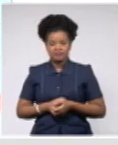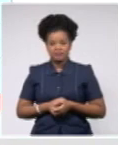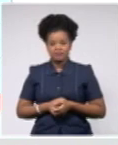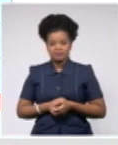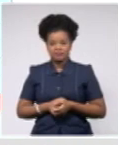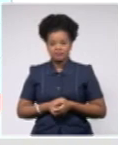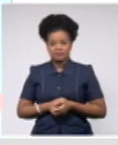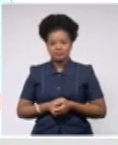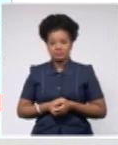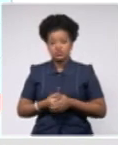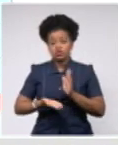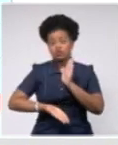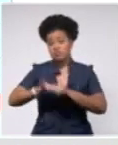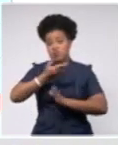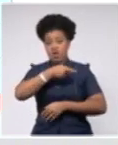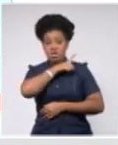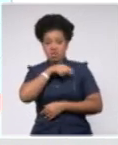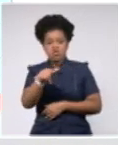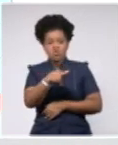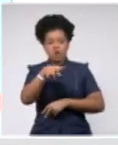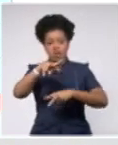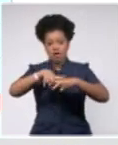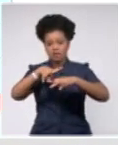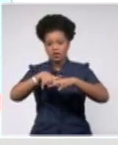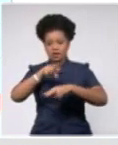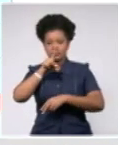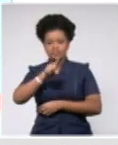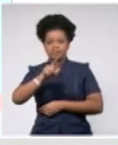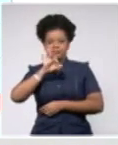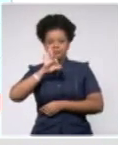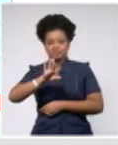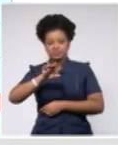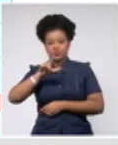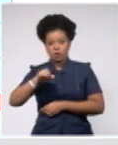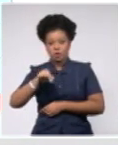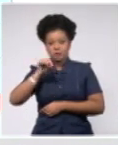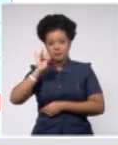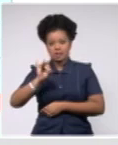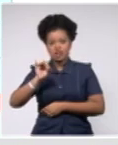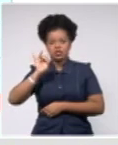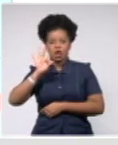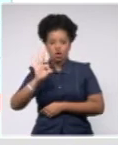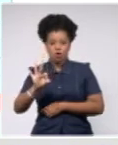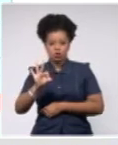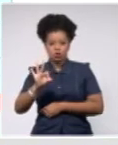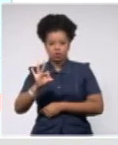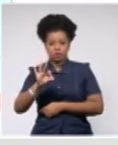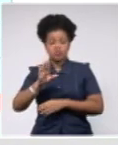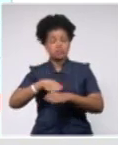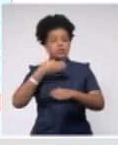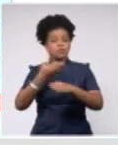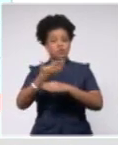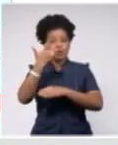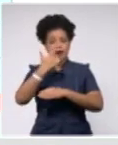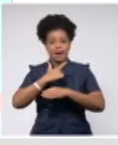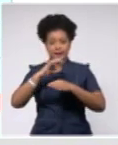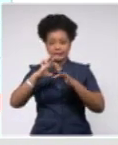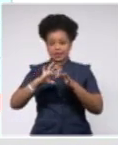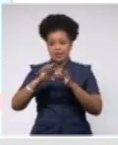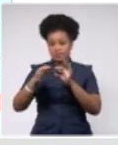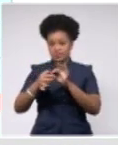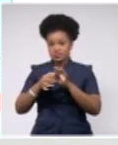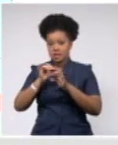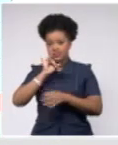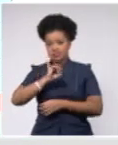60.85. Havana follows with 18.78, then Artemisa with